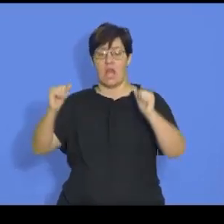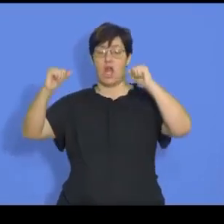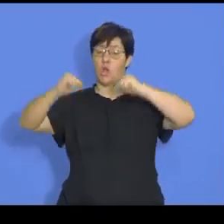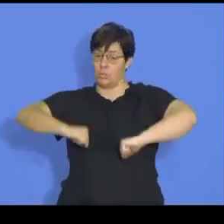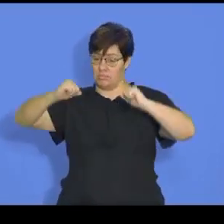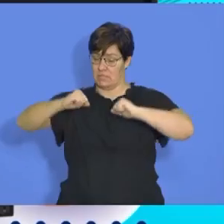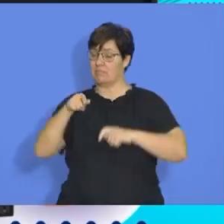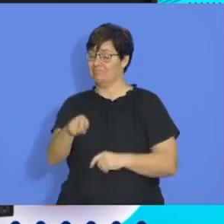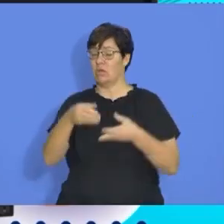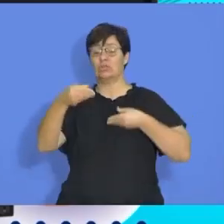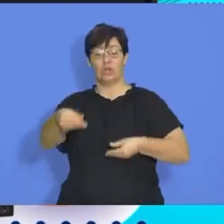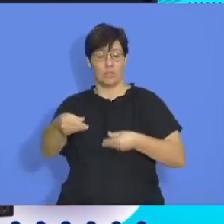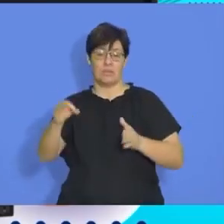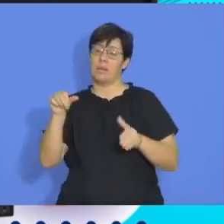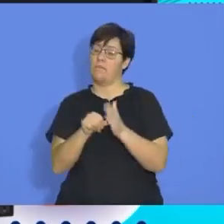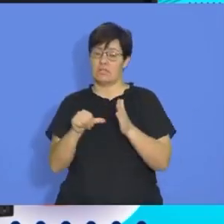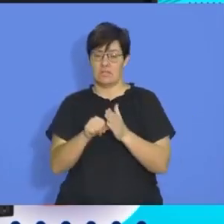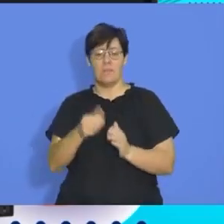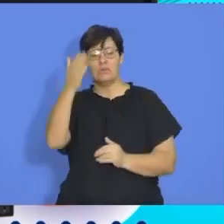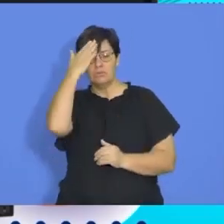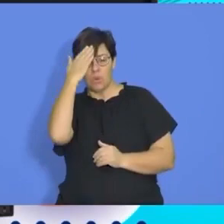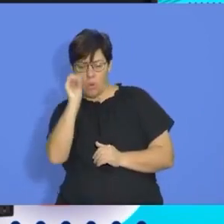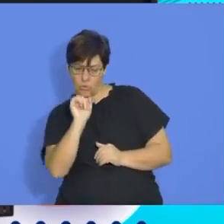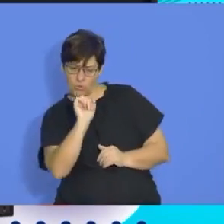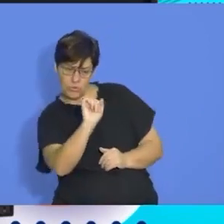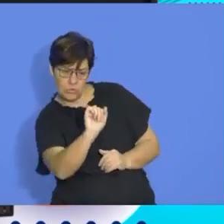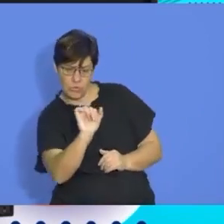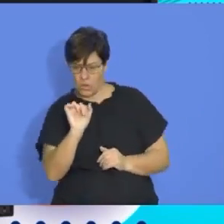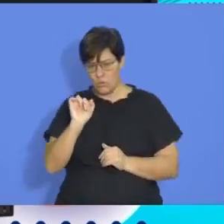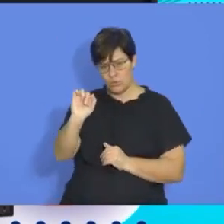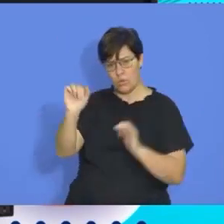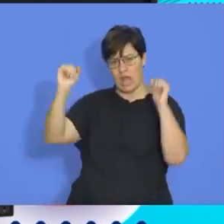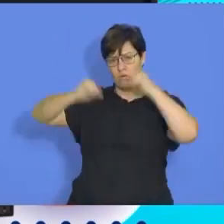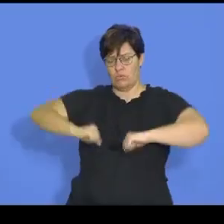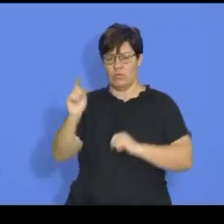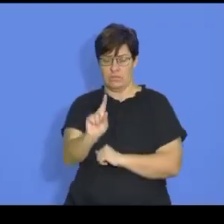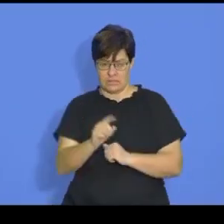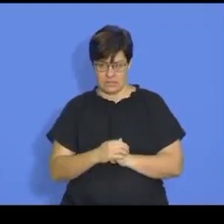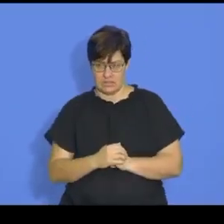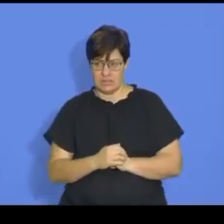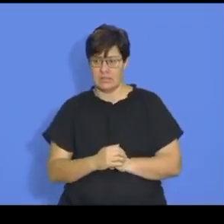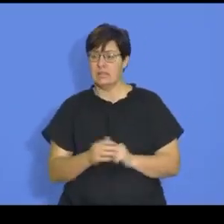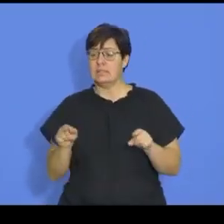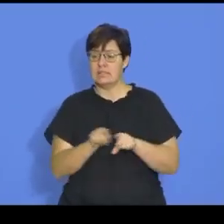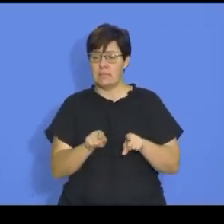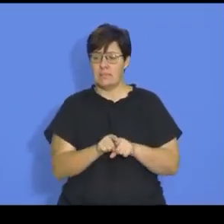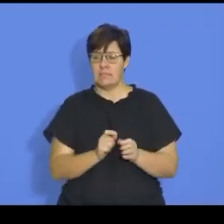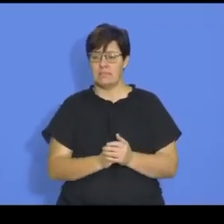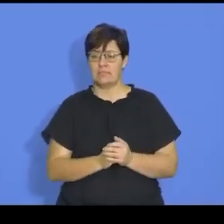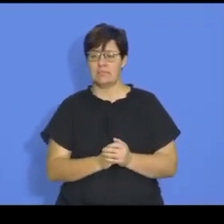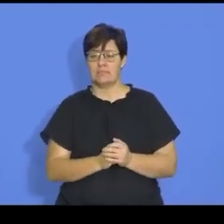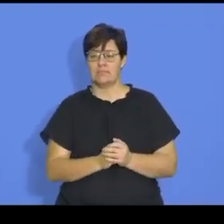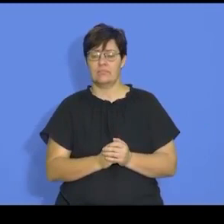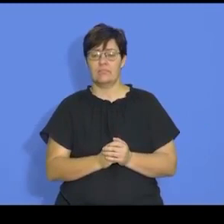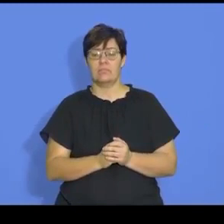very, very important. We need to know what is that agreement between our partners, as well as the